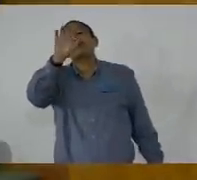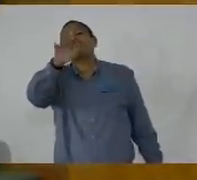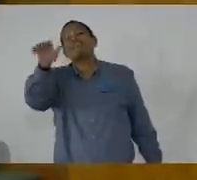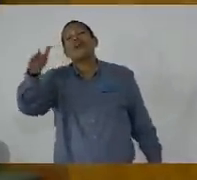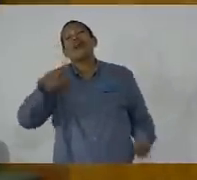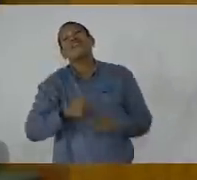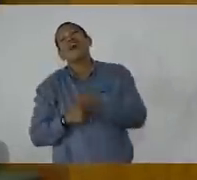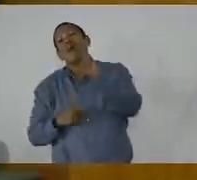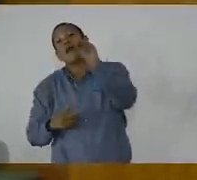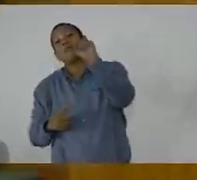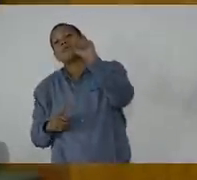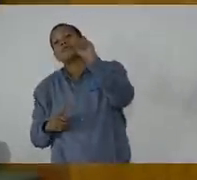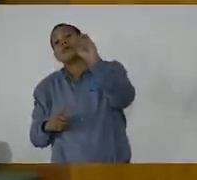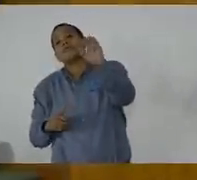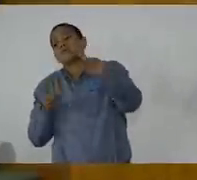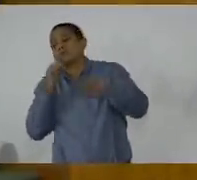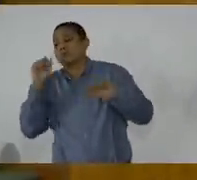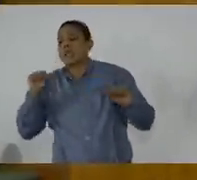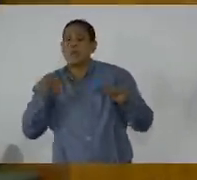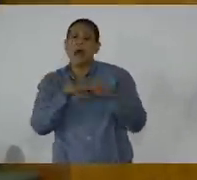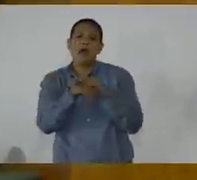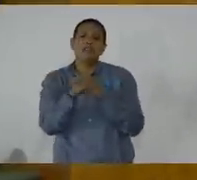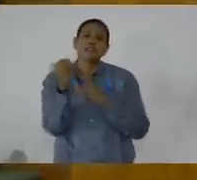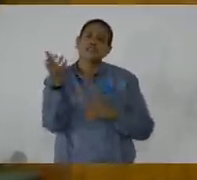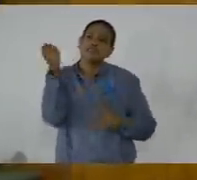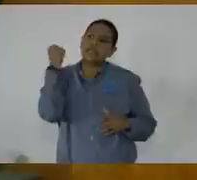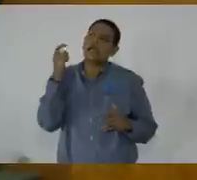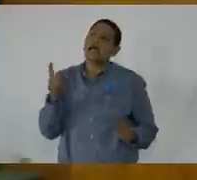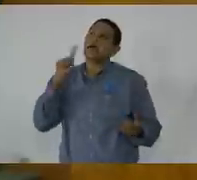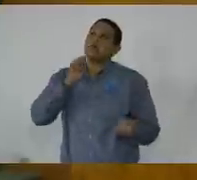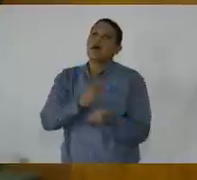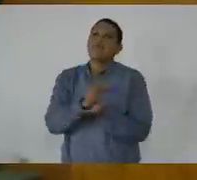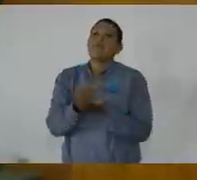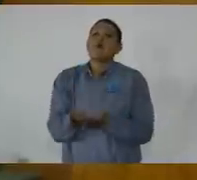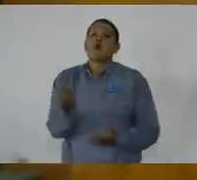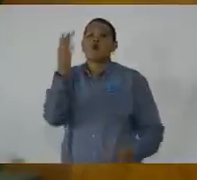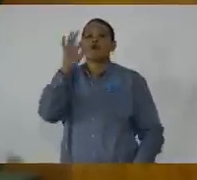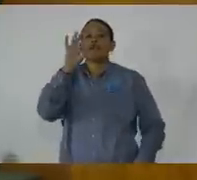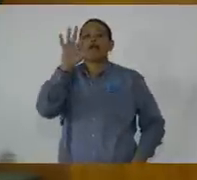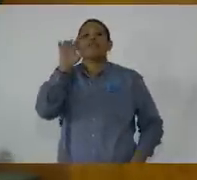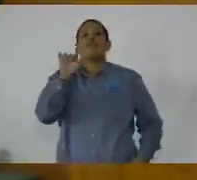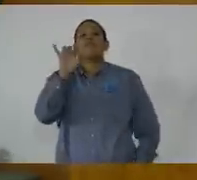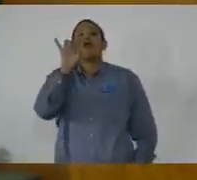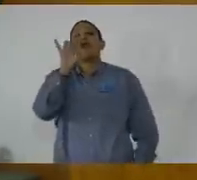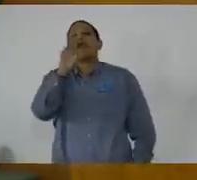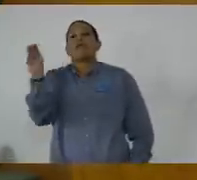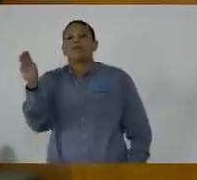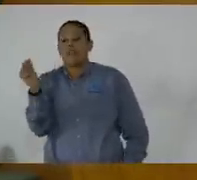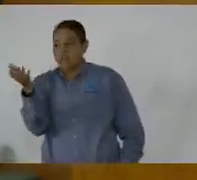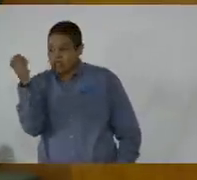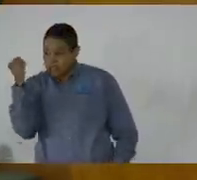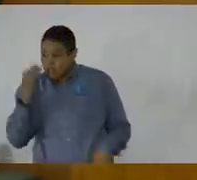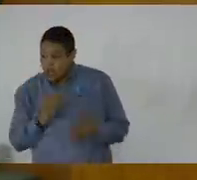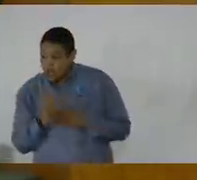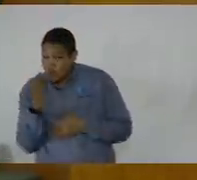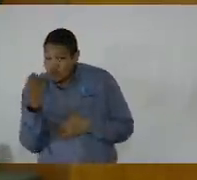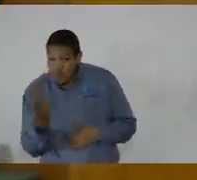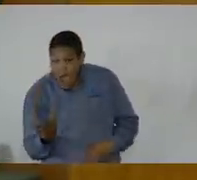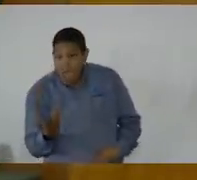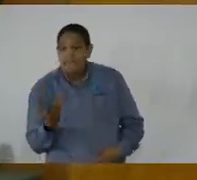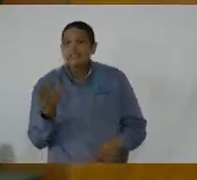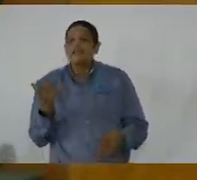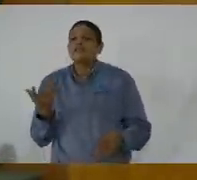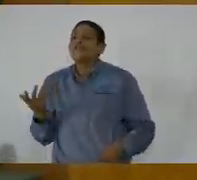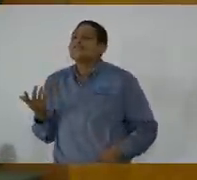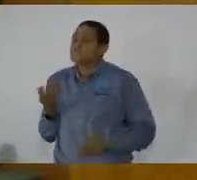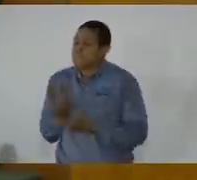155 MSMEs were able to access funding in the amount of $95.8 million through grants, lines of